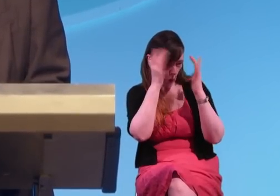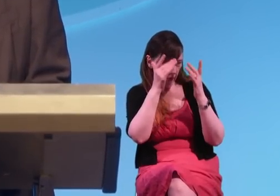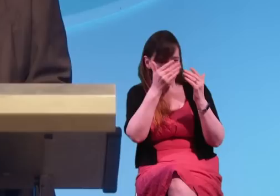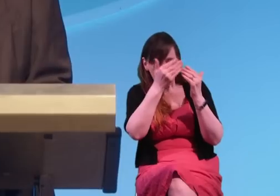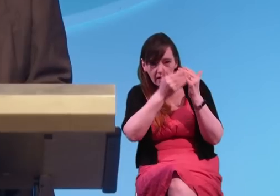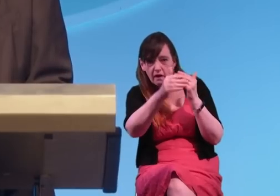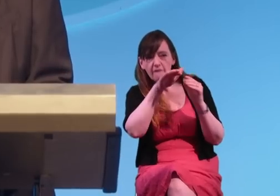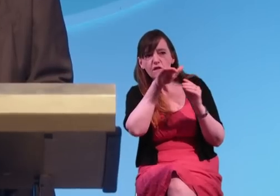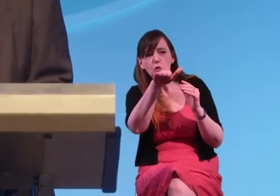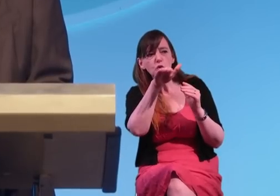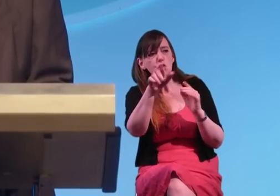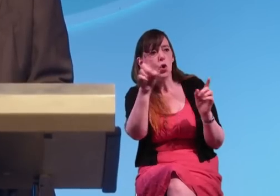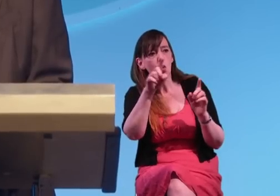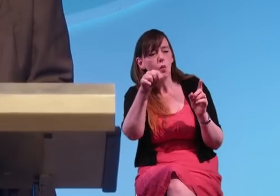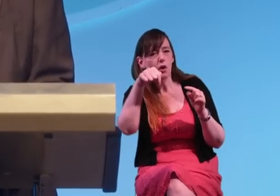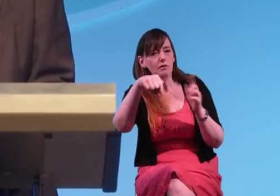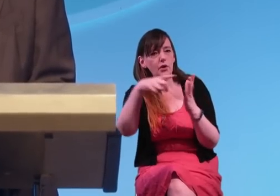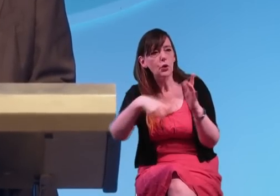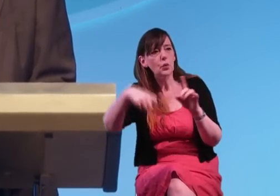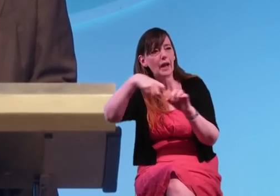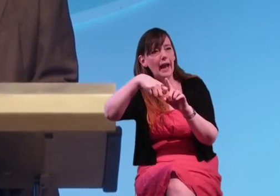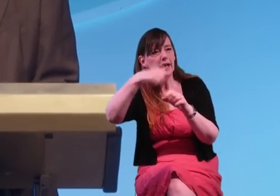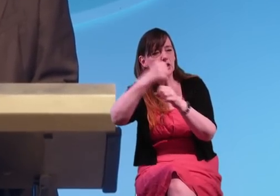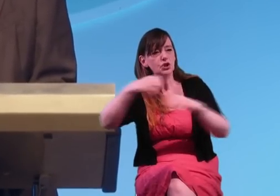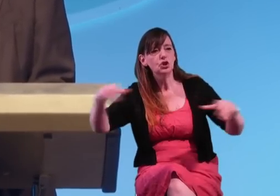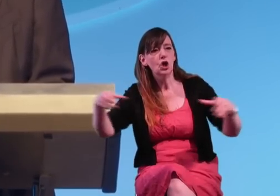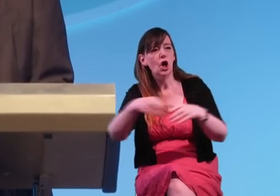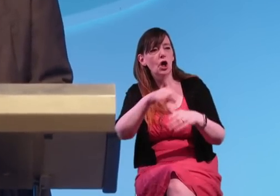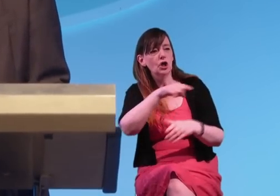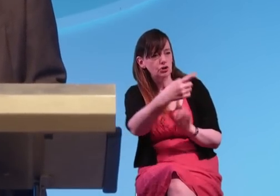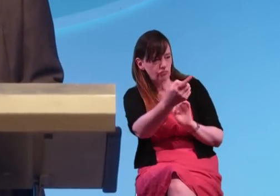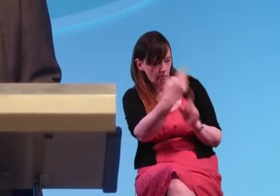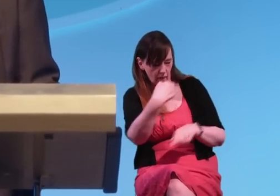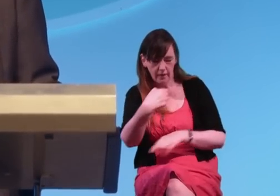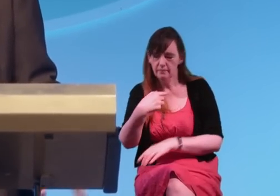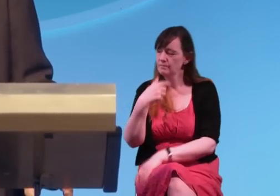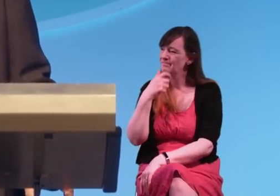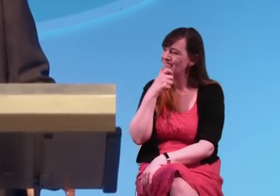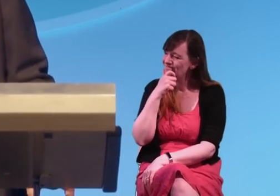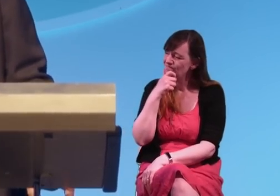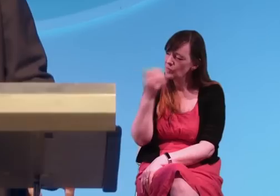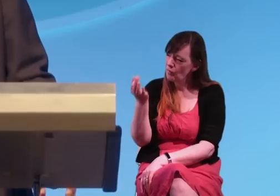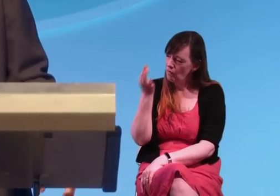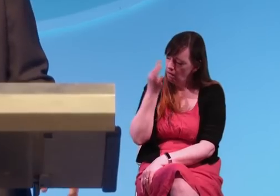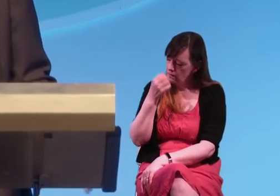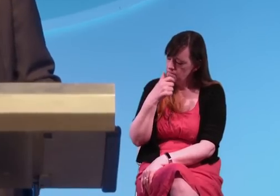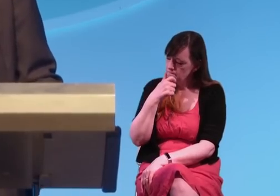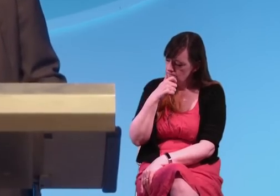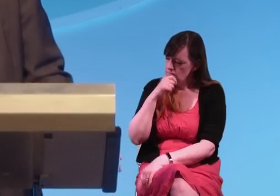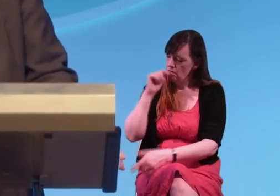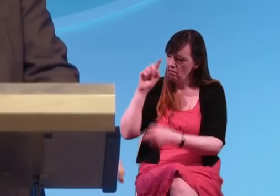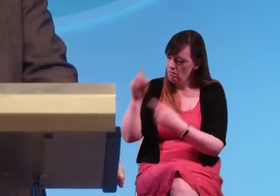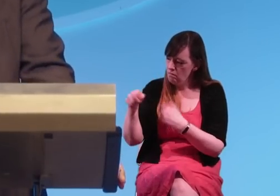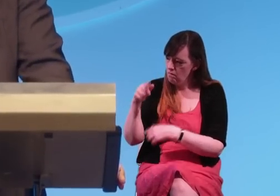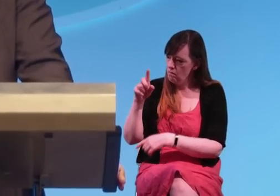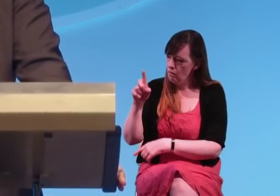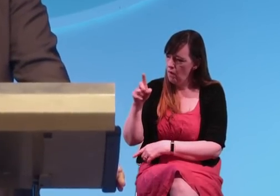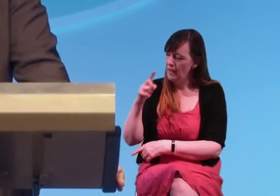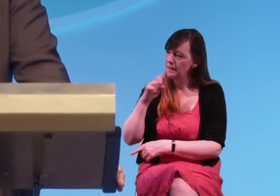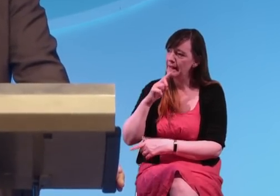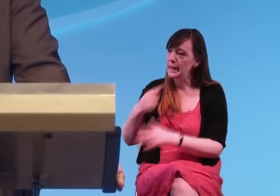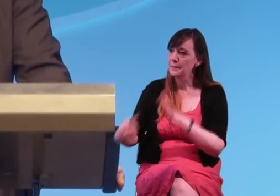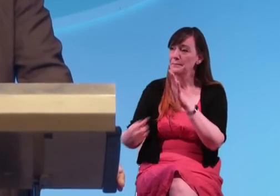the church in the United Kingdom. And he replied, "In answering your inquiry, I consider that the chief